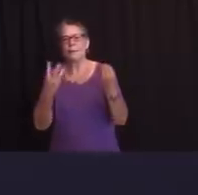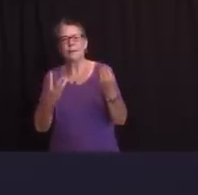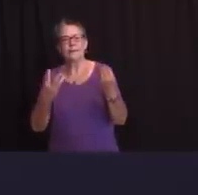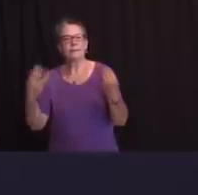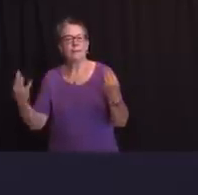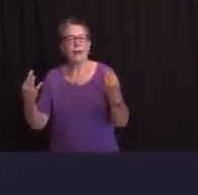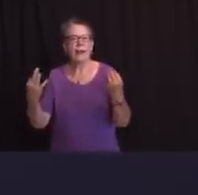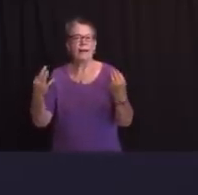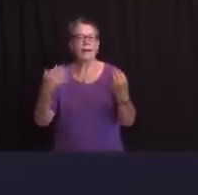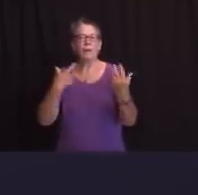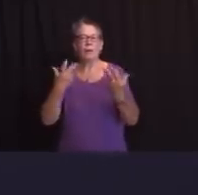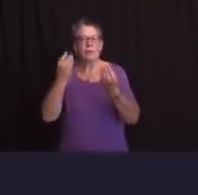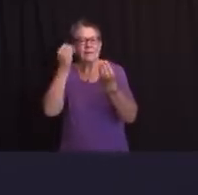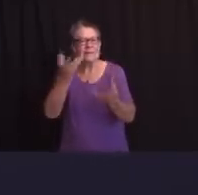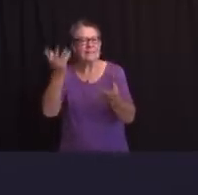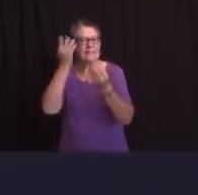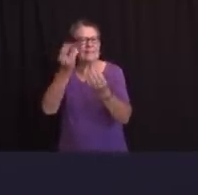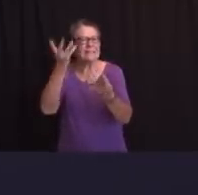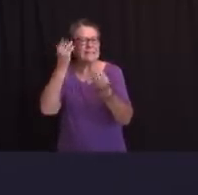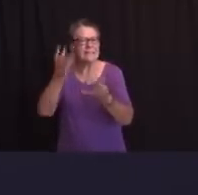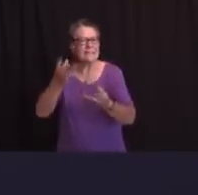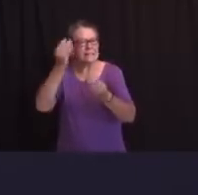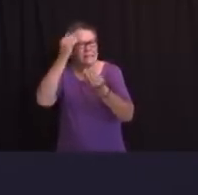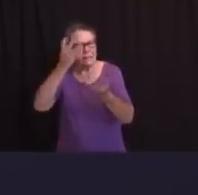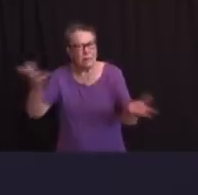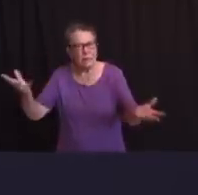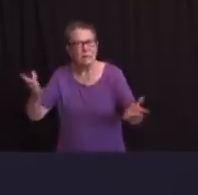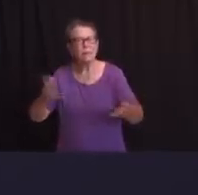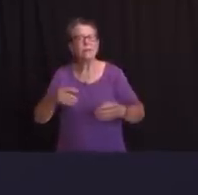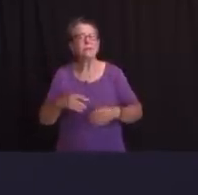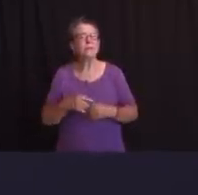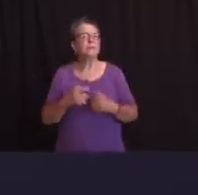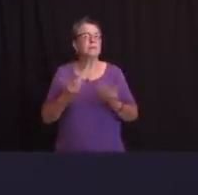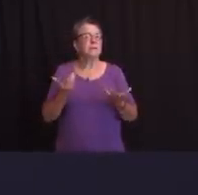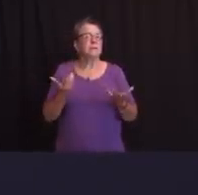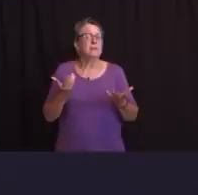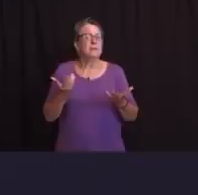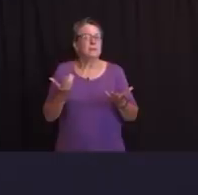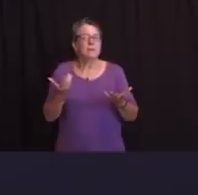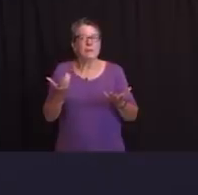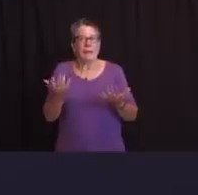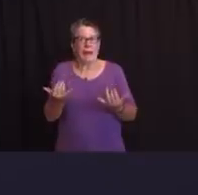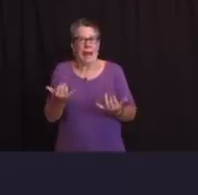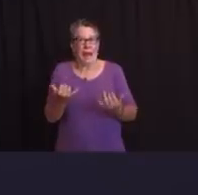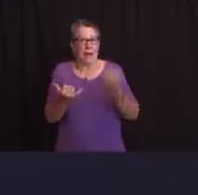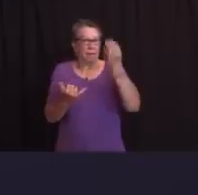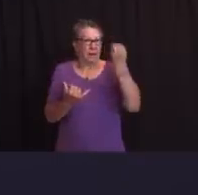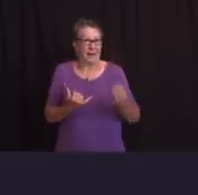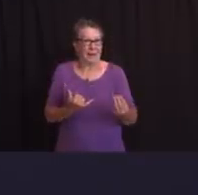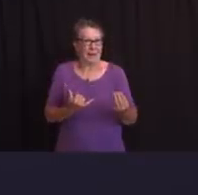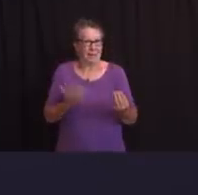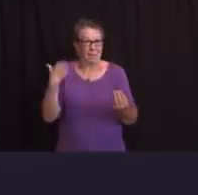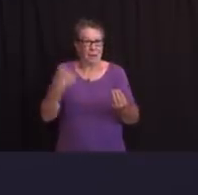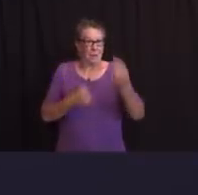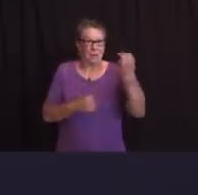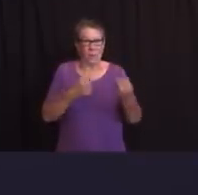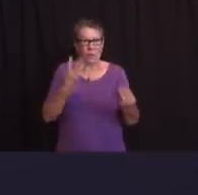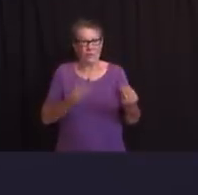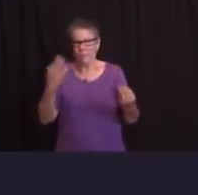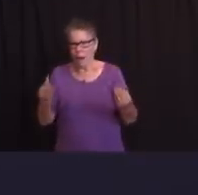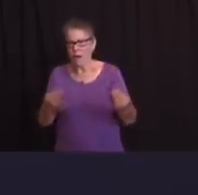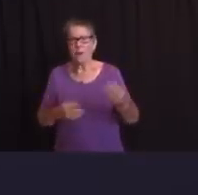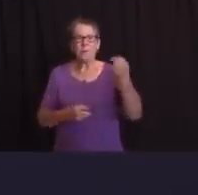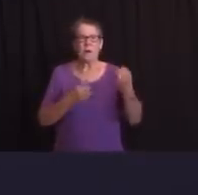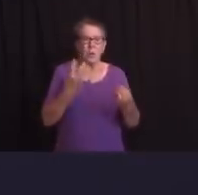we won't do that for the time being, but who knows, we may have to. With that, Elise, good afternoon. Good afternoon. The CDC